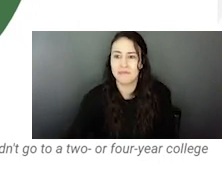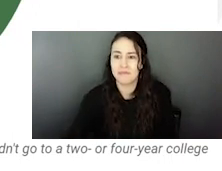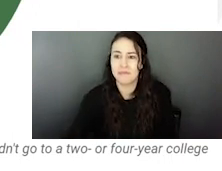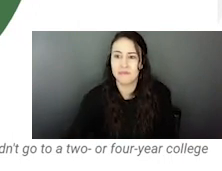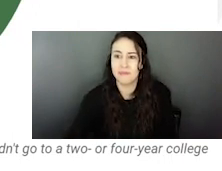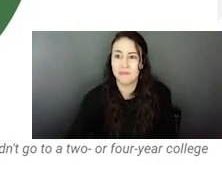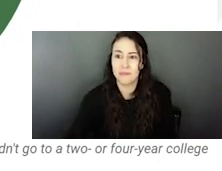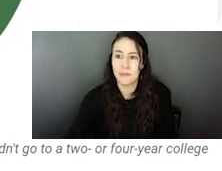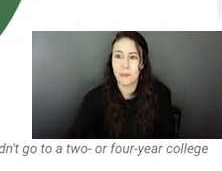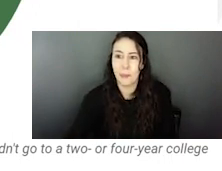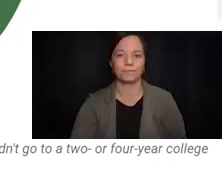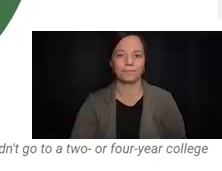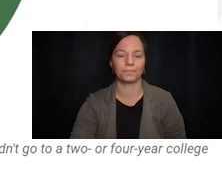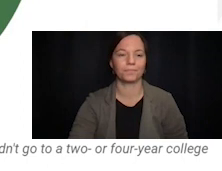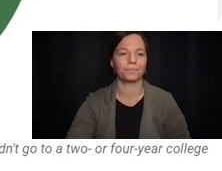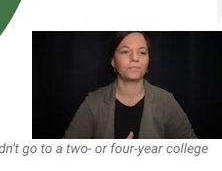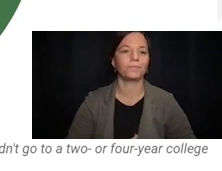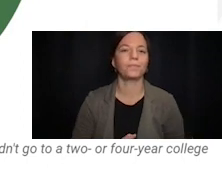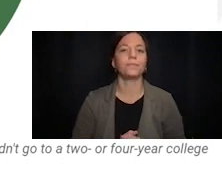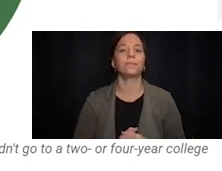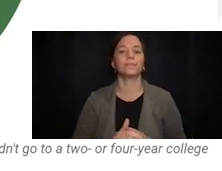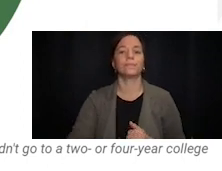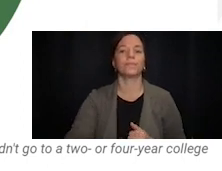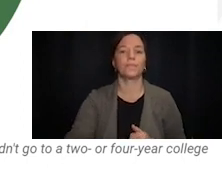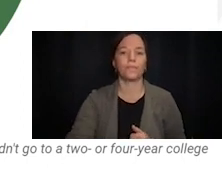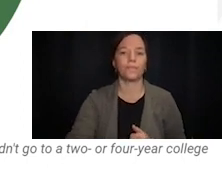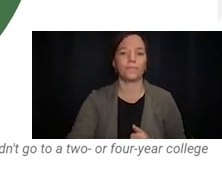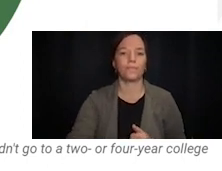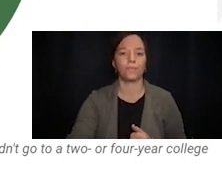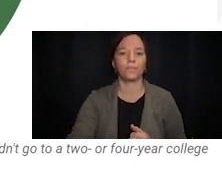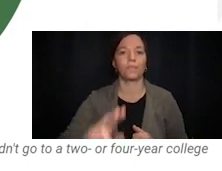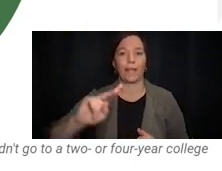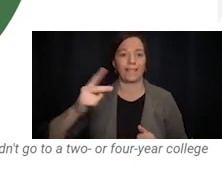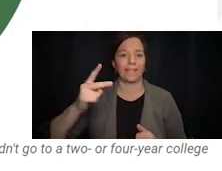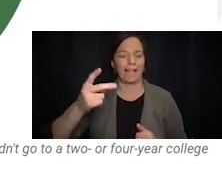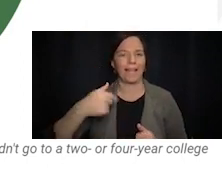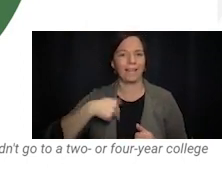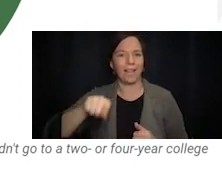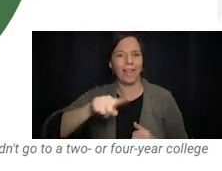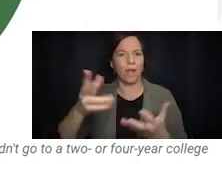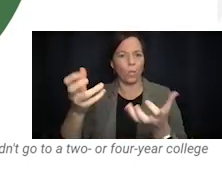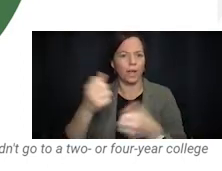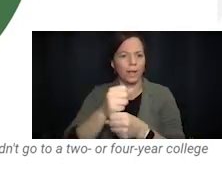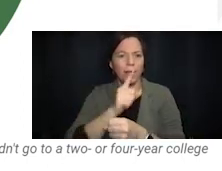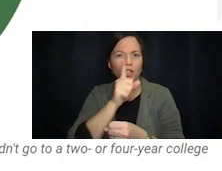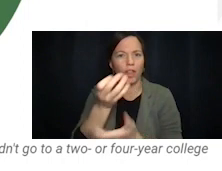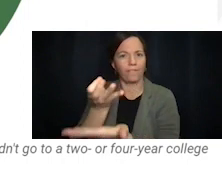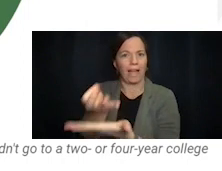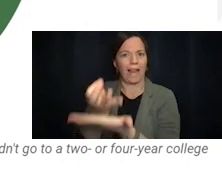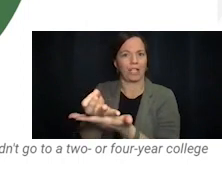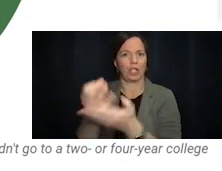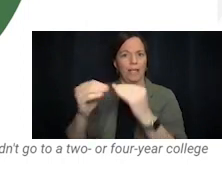telling, not surprising to us, right? We are all working professionals. We've all had various backgrounds